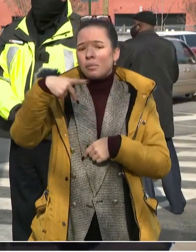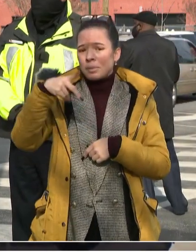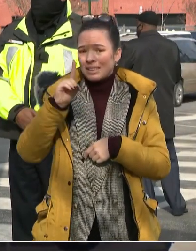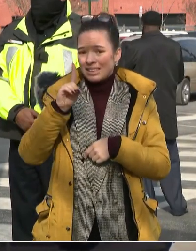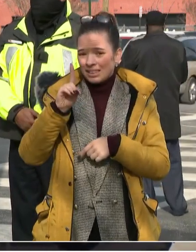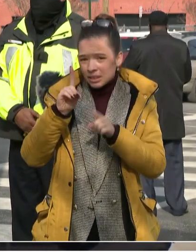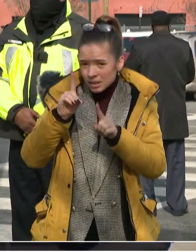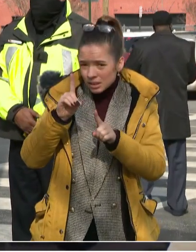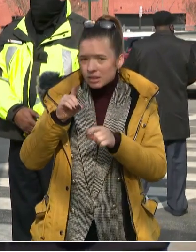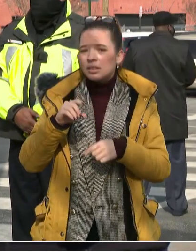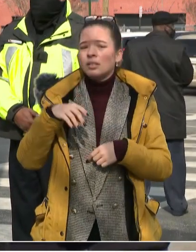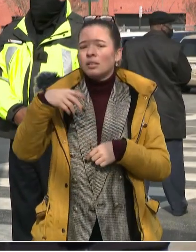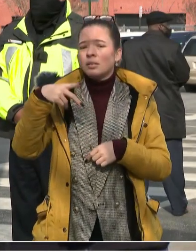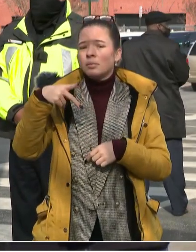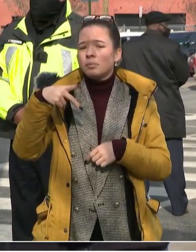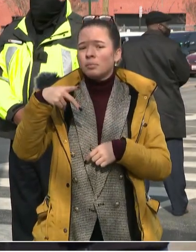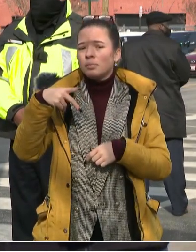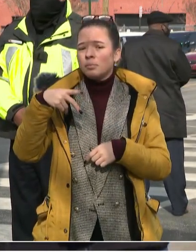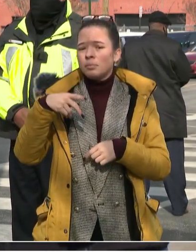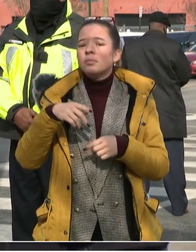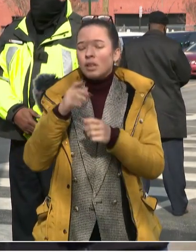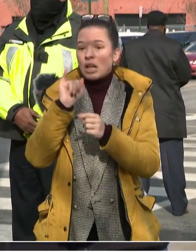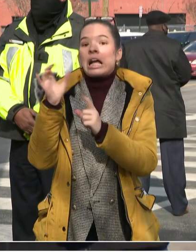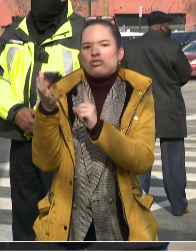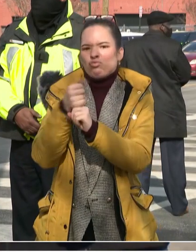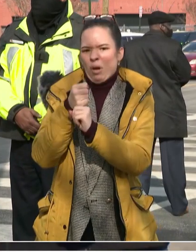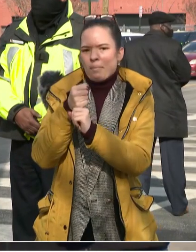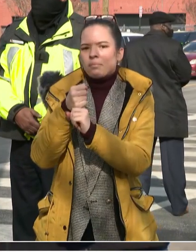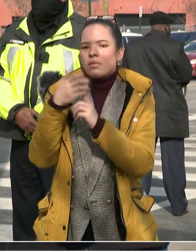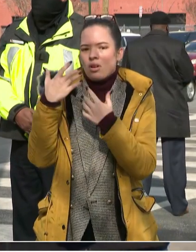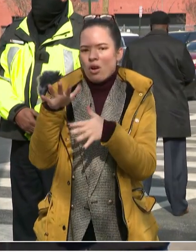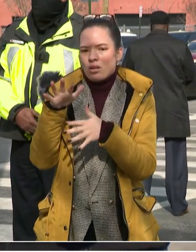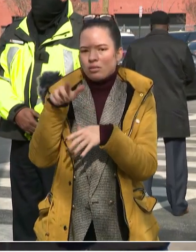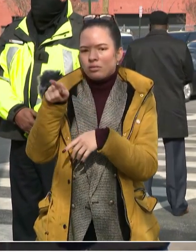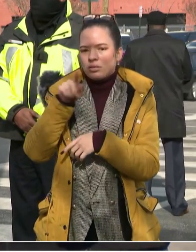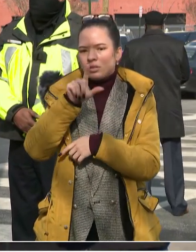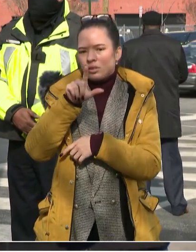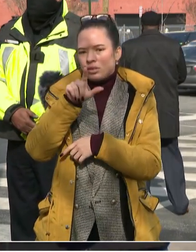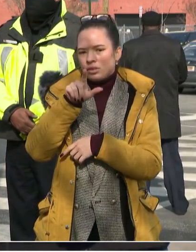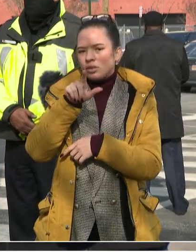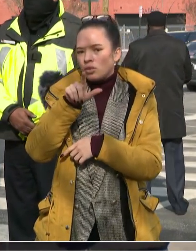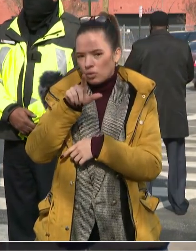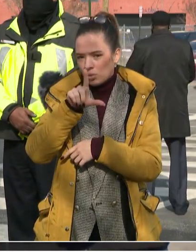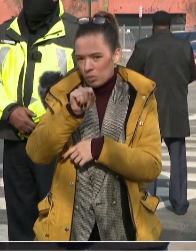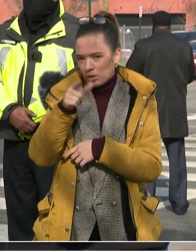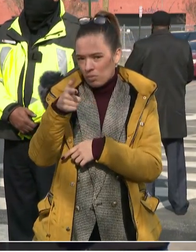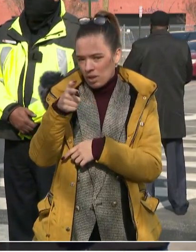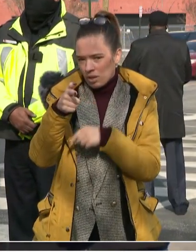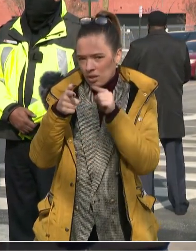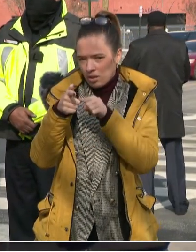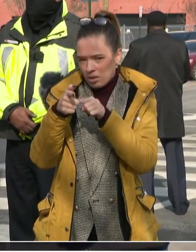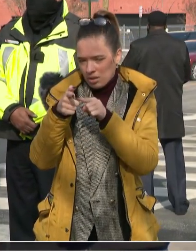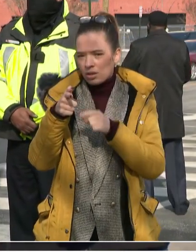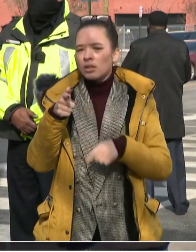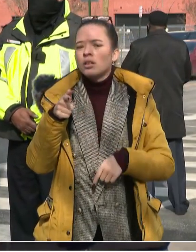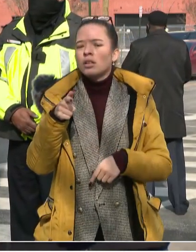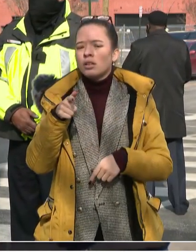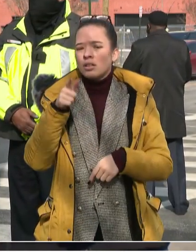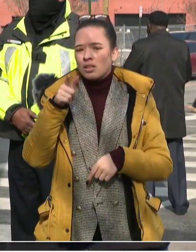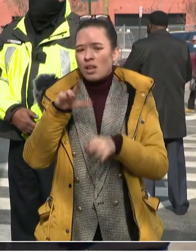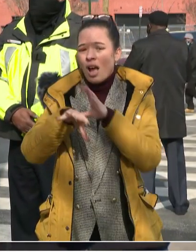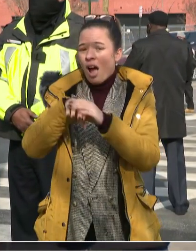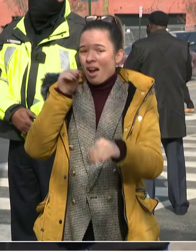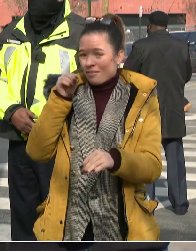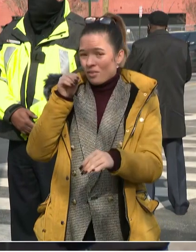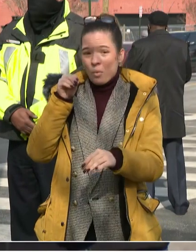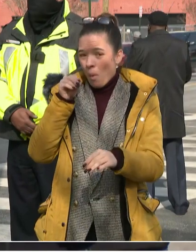132 arrests for carjacking in 2021. And out of that 132, 85 of